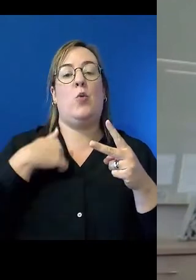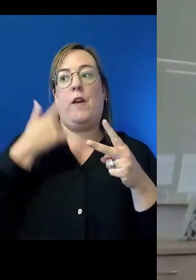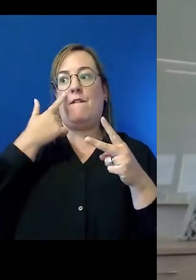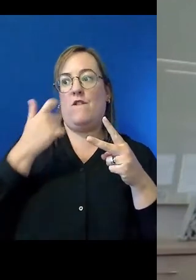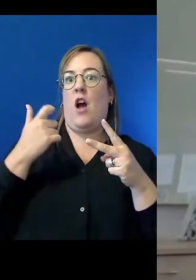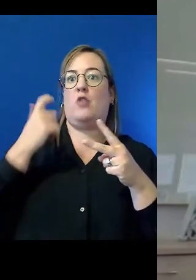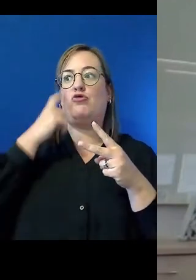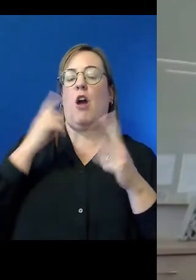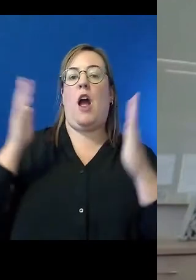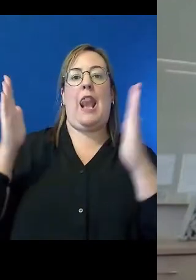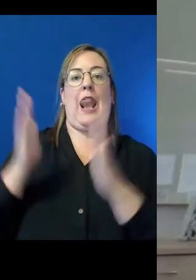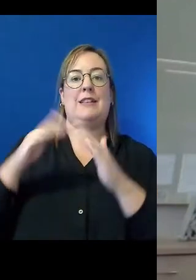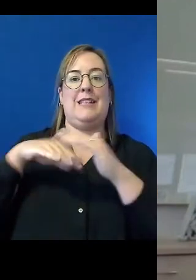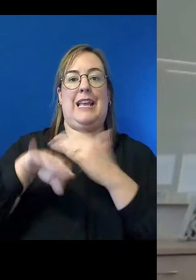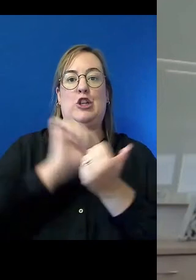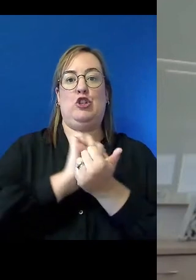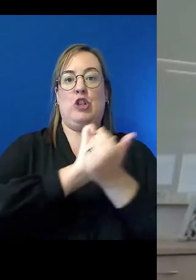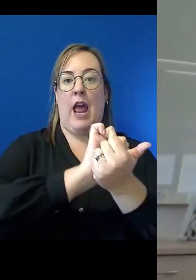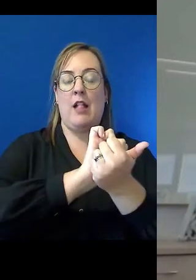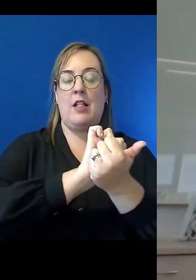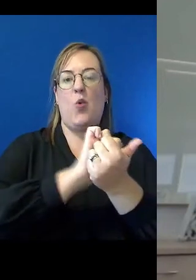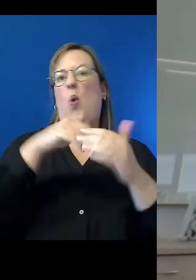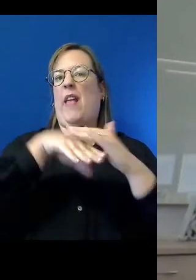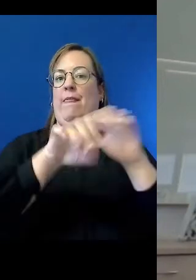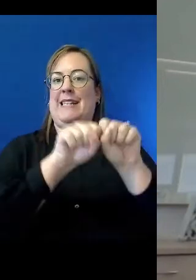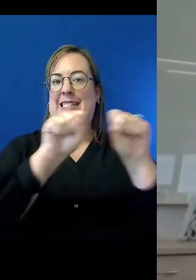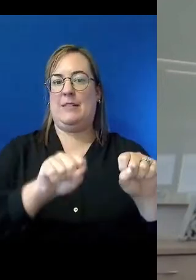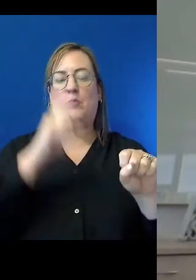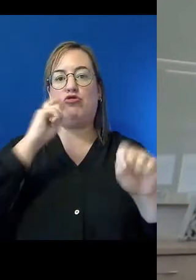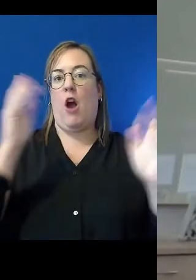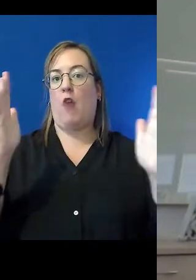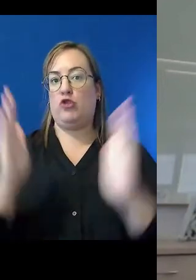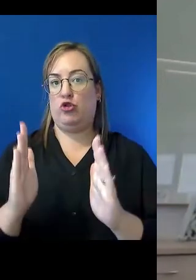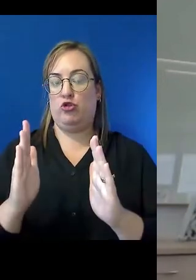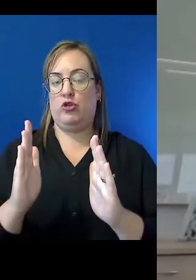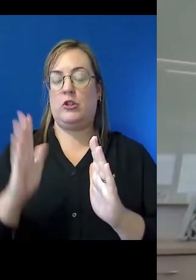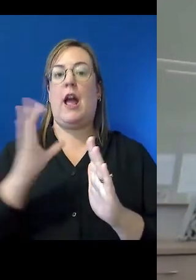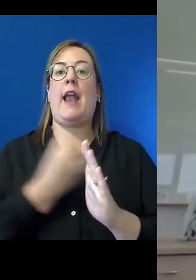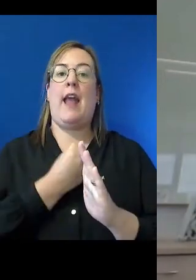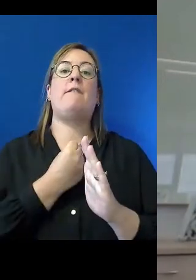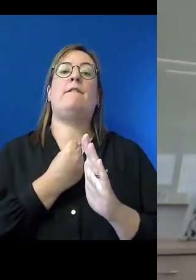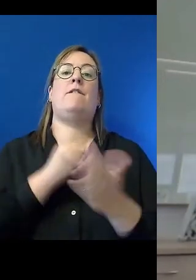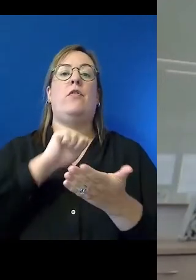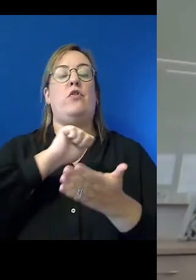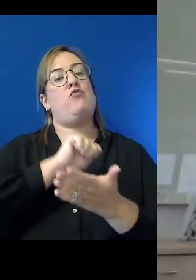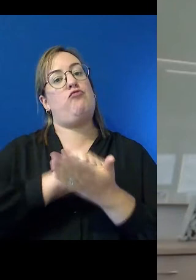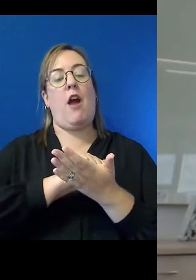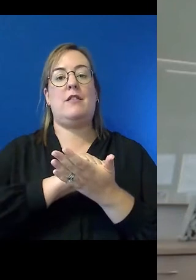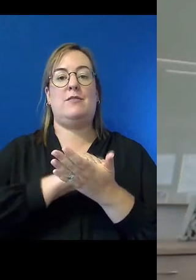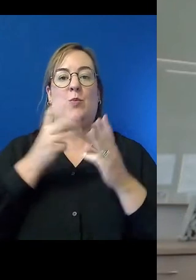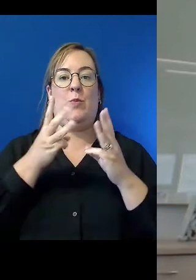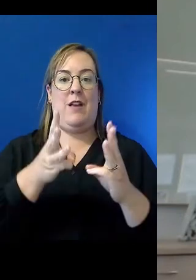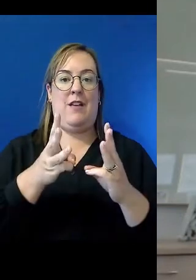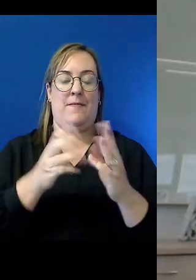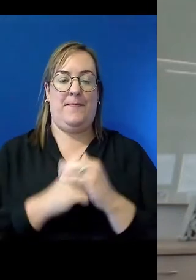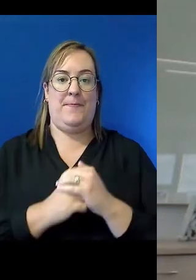and being a long-time player in the system. I mean, that's our prevention first operating model. again, for us, it's about looking at, how